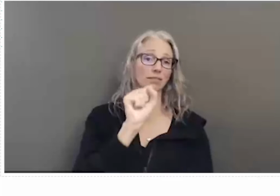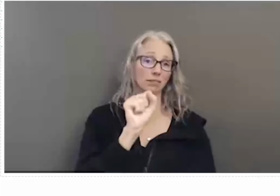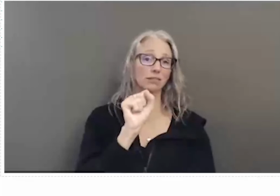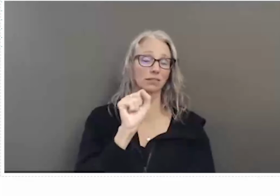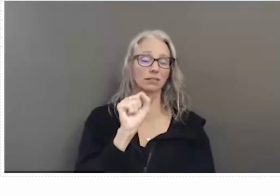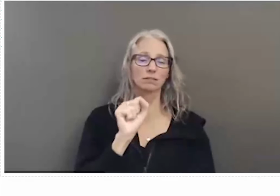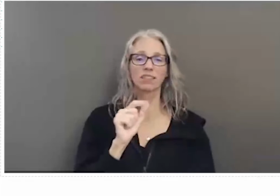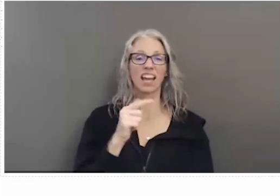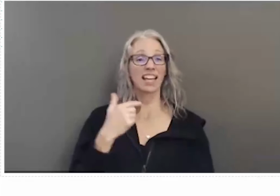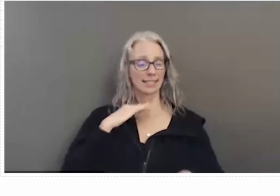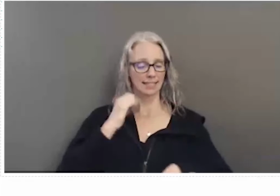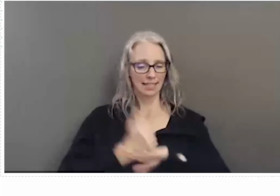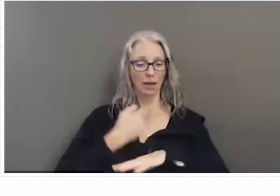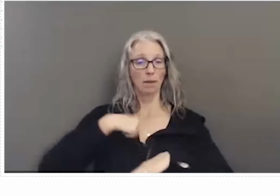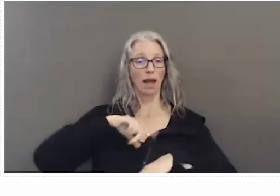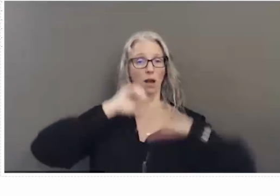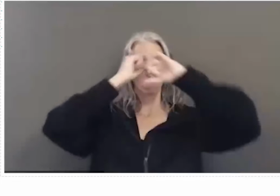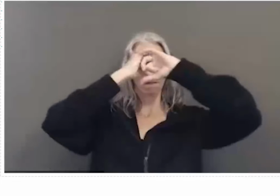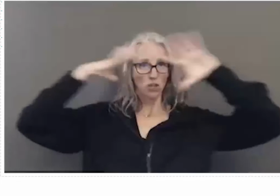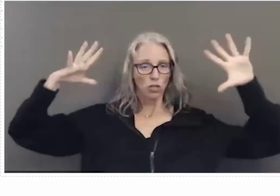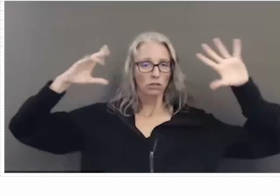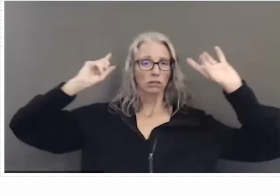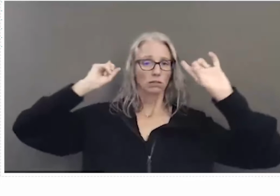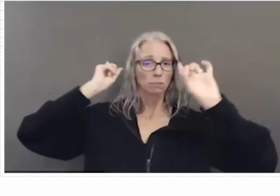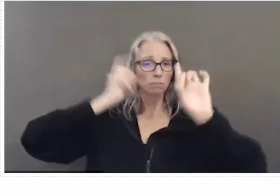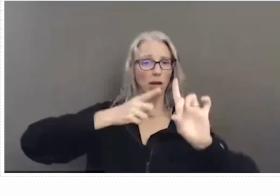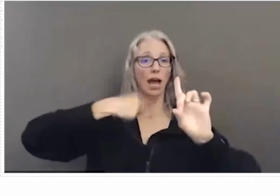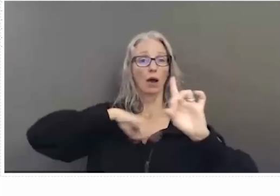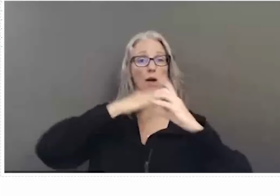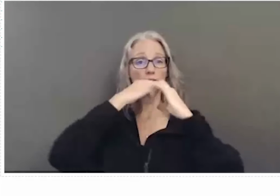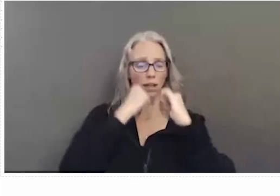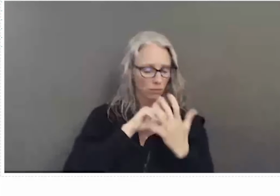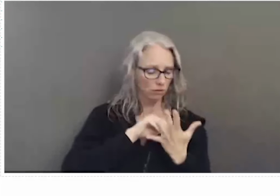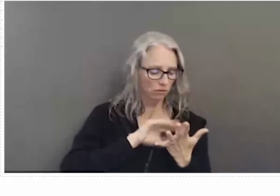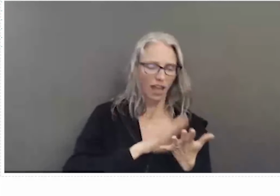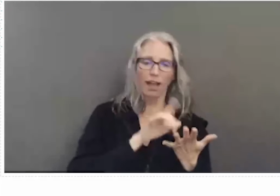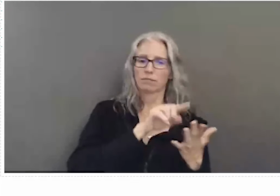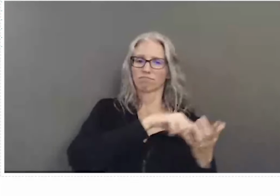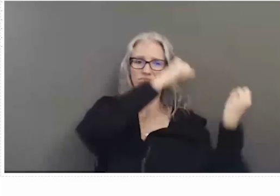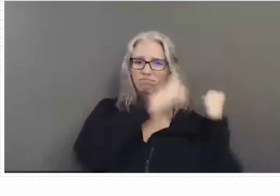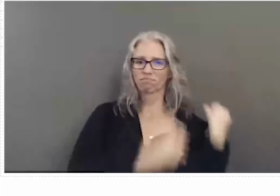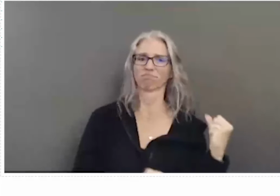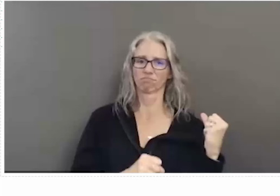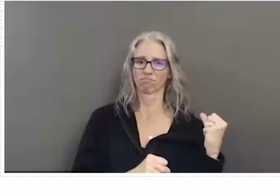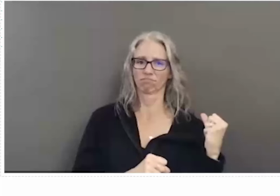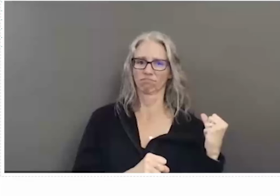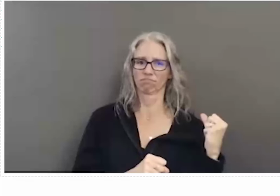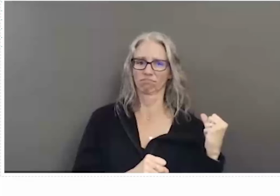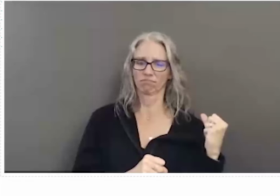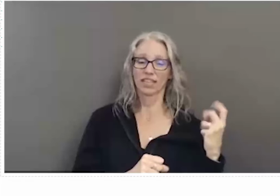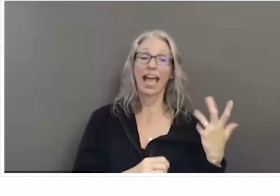part. And even Jay, you were mentioning earlier, like if a partnership doesn't feel right,